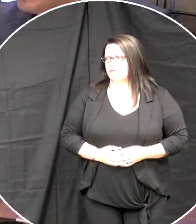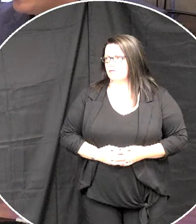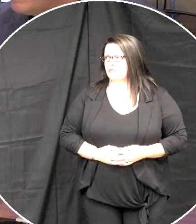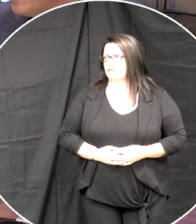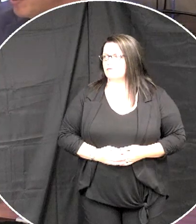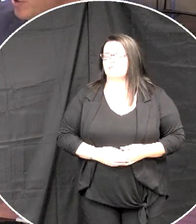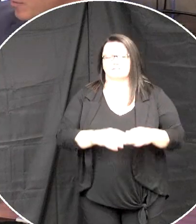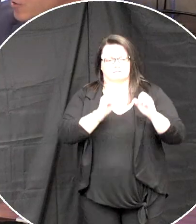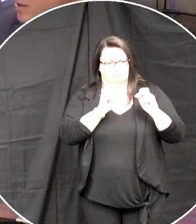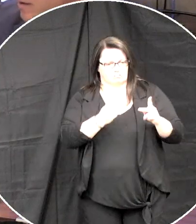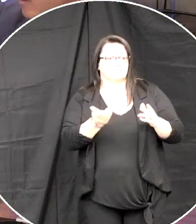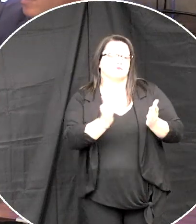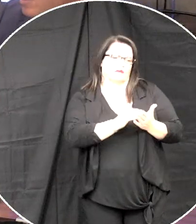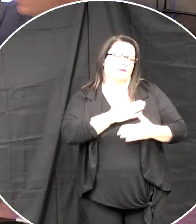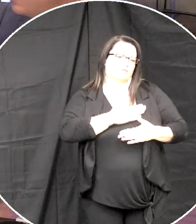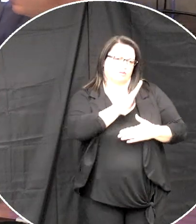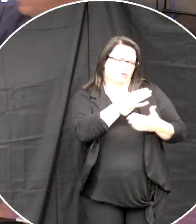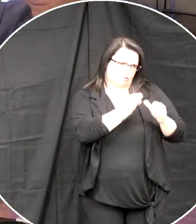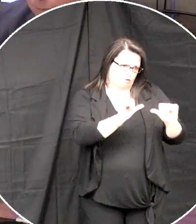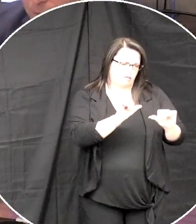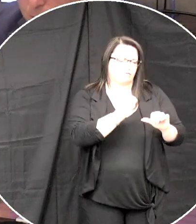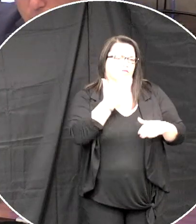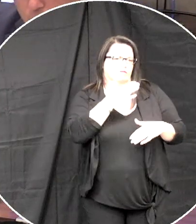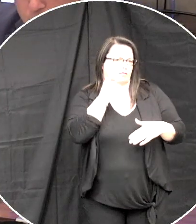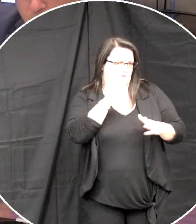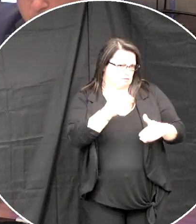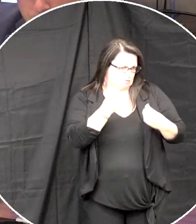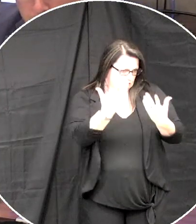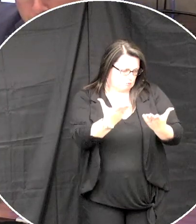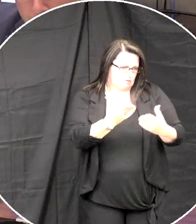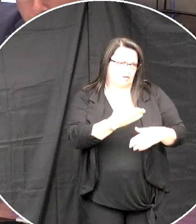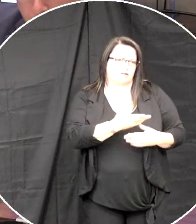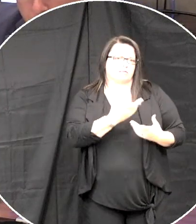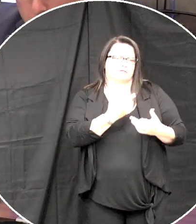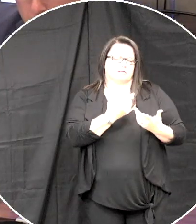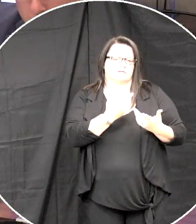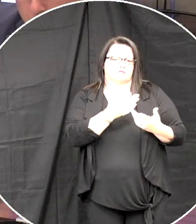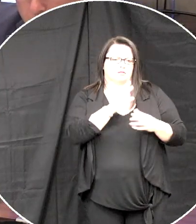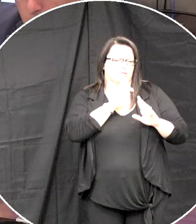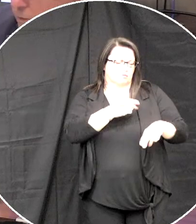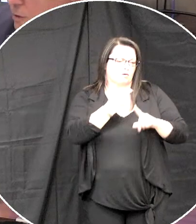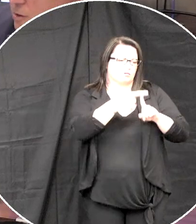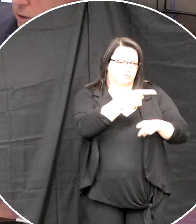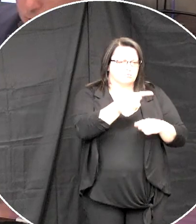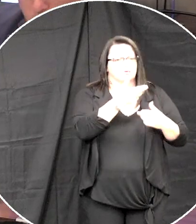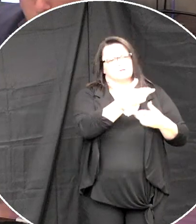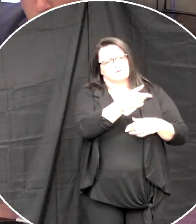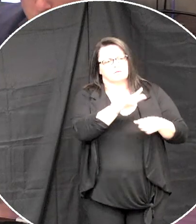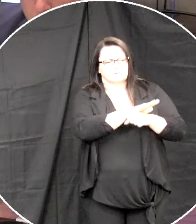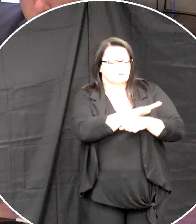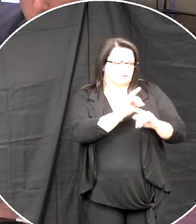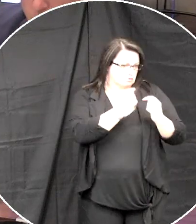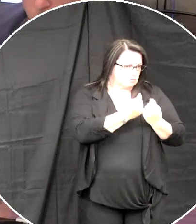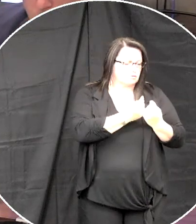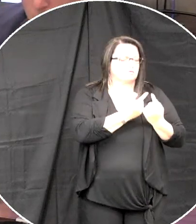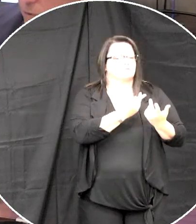Hey, Tony, I really appreciate the effort that's gone into it from you and your whole team. And if no further discussion, we'll move